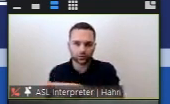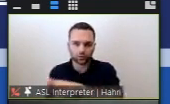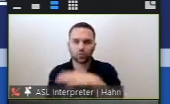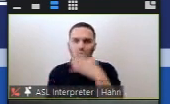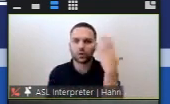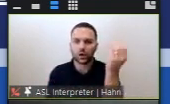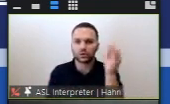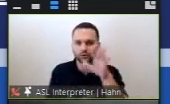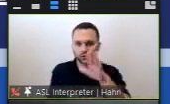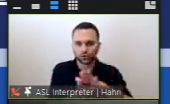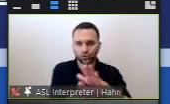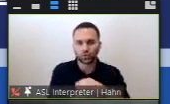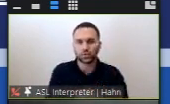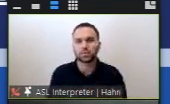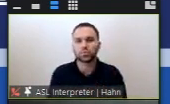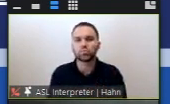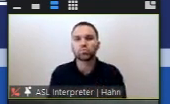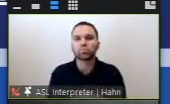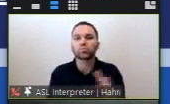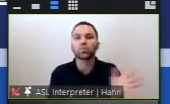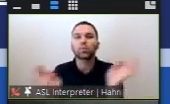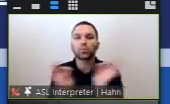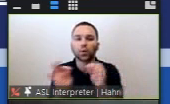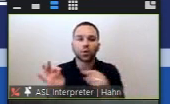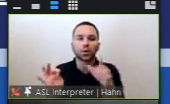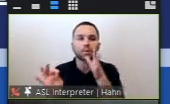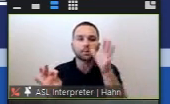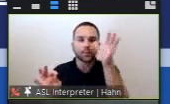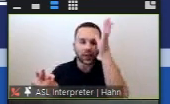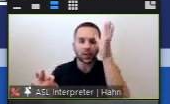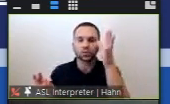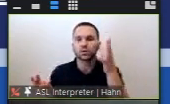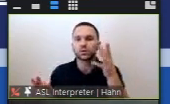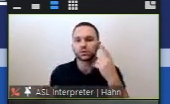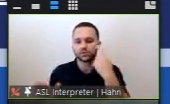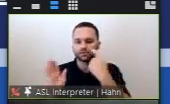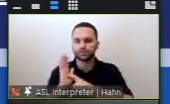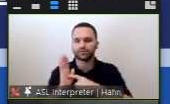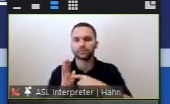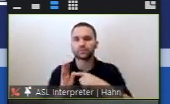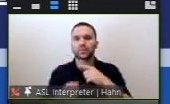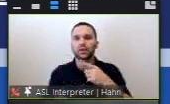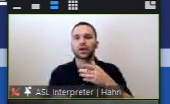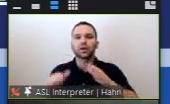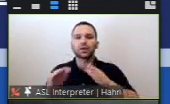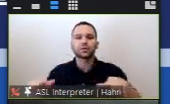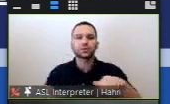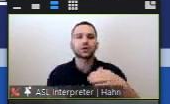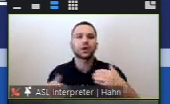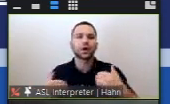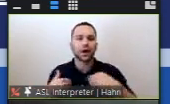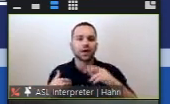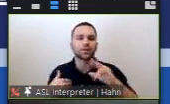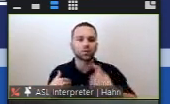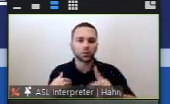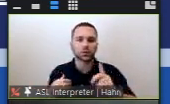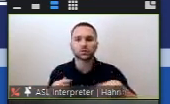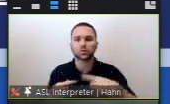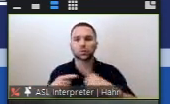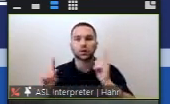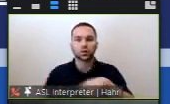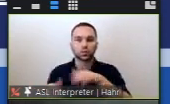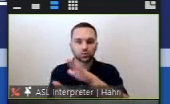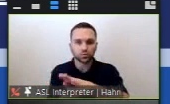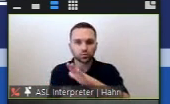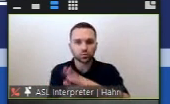for parents to recognize that their kids are at risk, not just through potentially going to school or exposures that could happen at